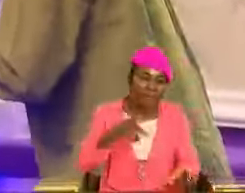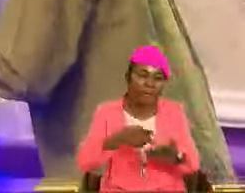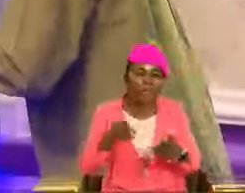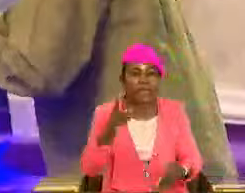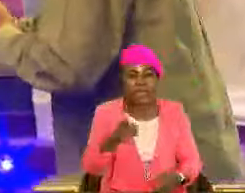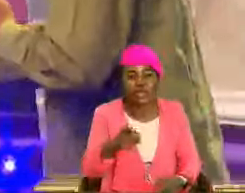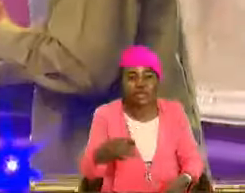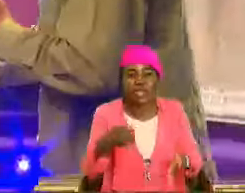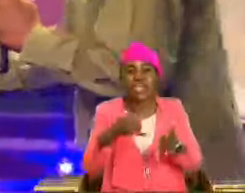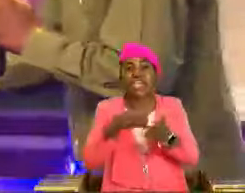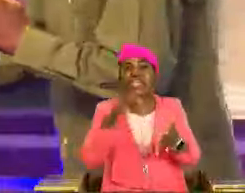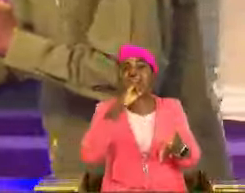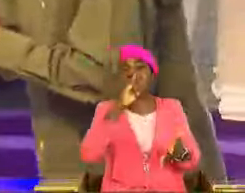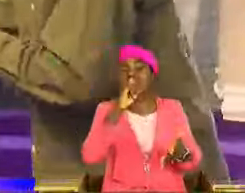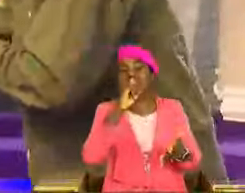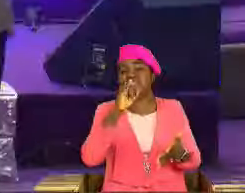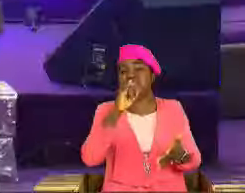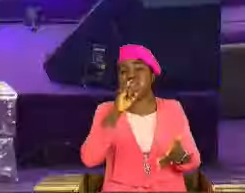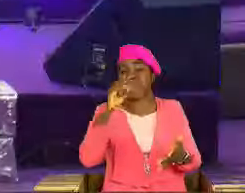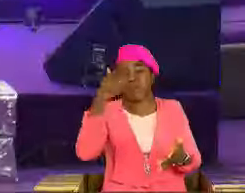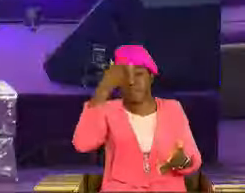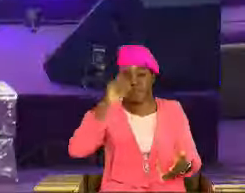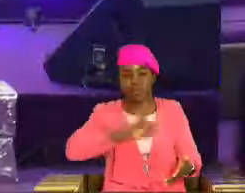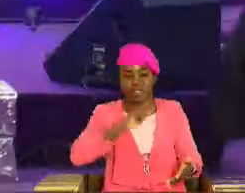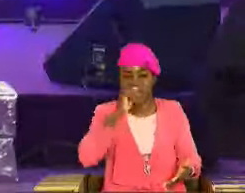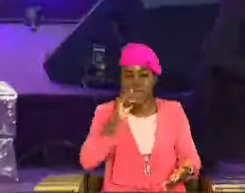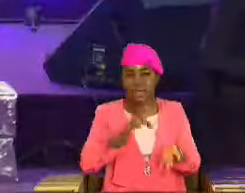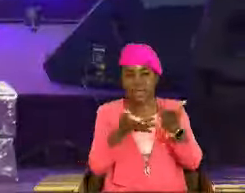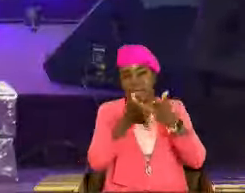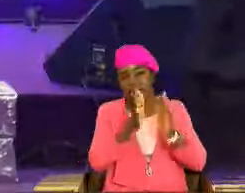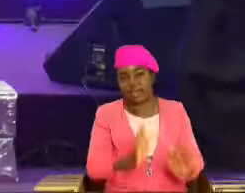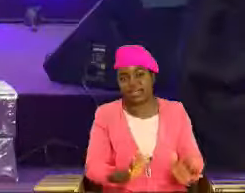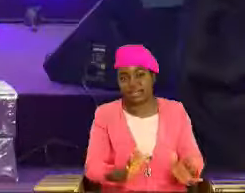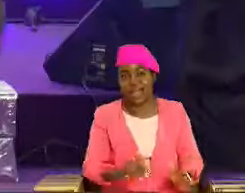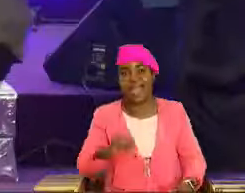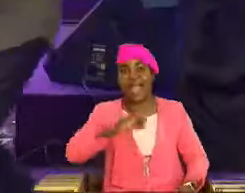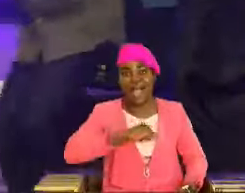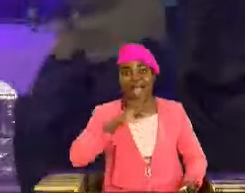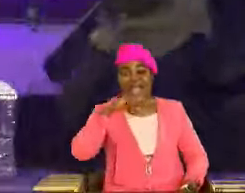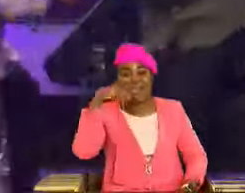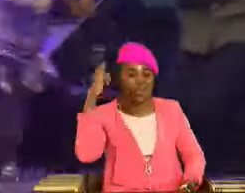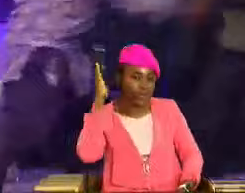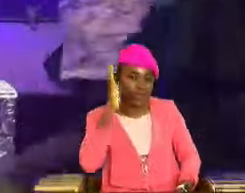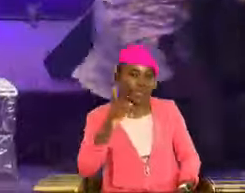money I will tell you that Christianity is not stupidity